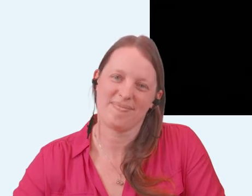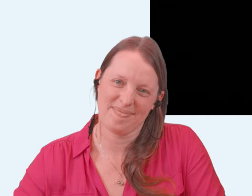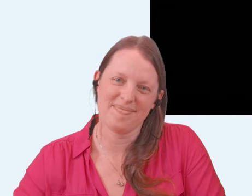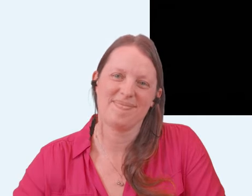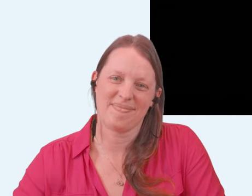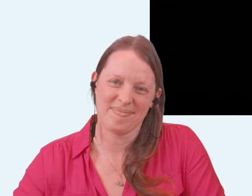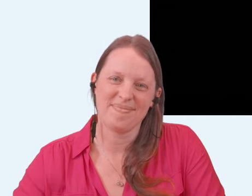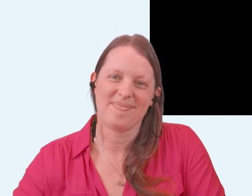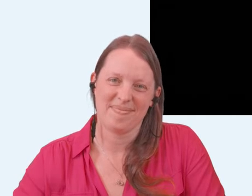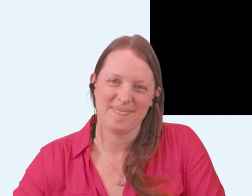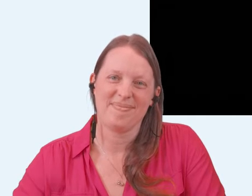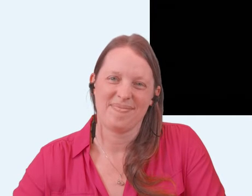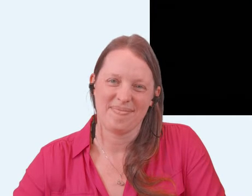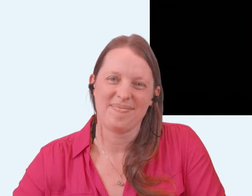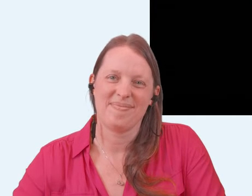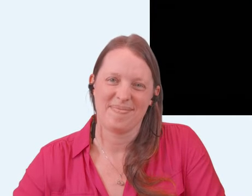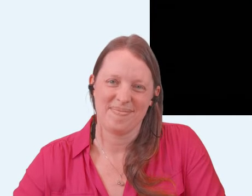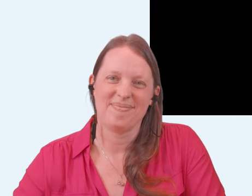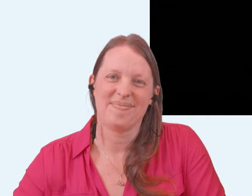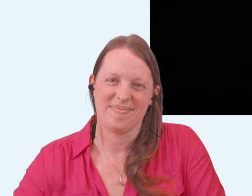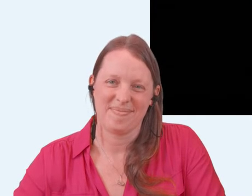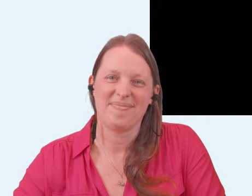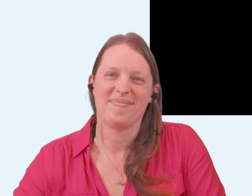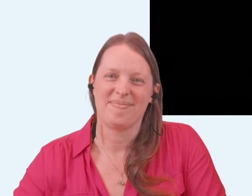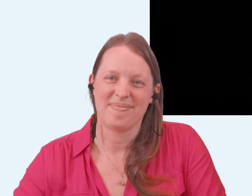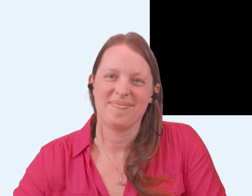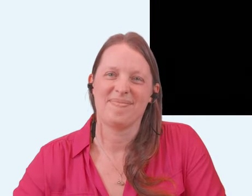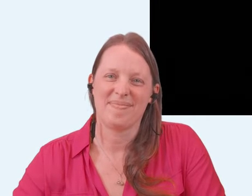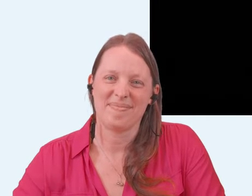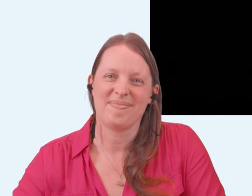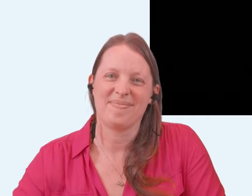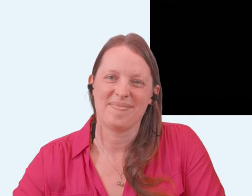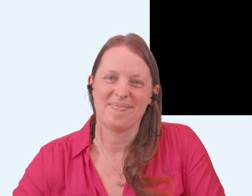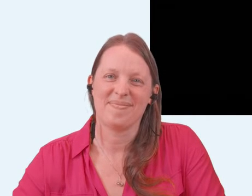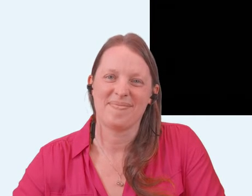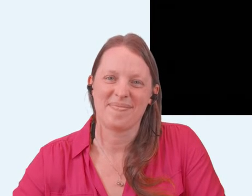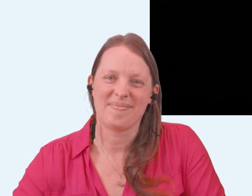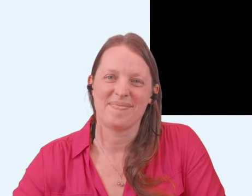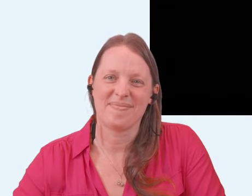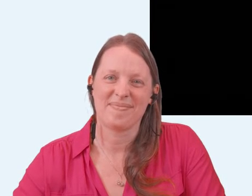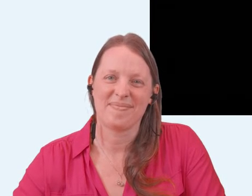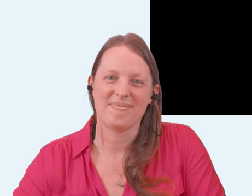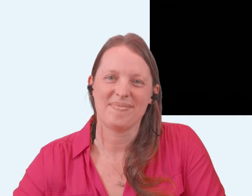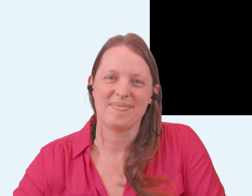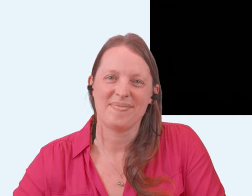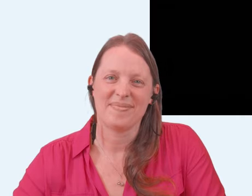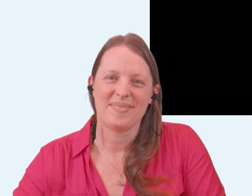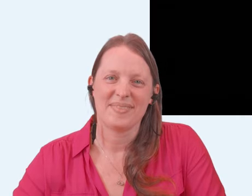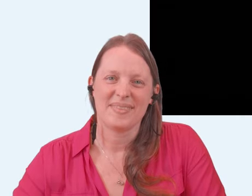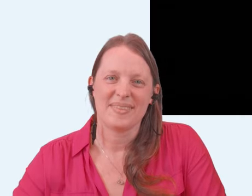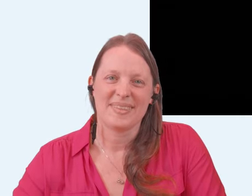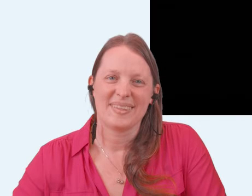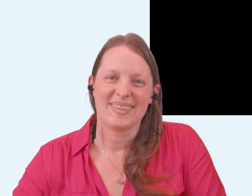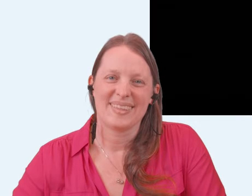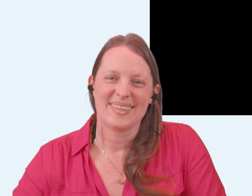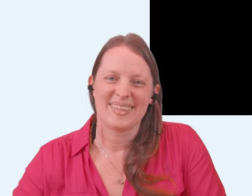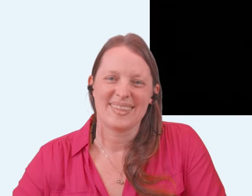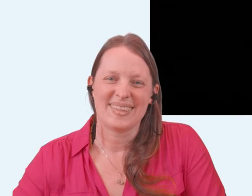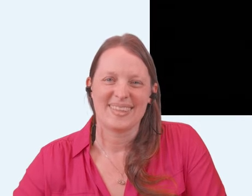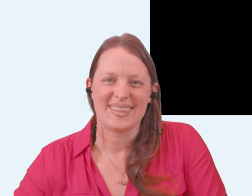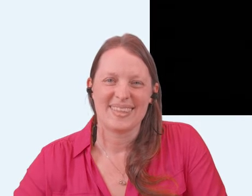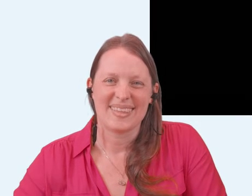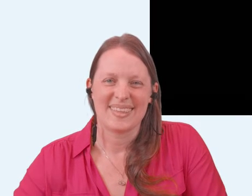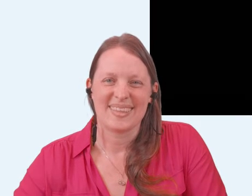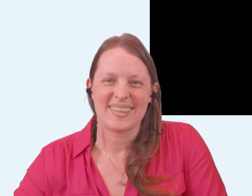Professor Renato Cal. He lives in Pará, is north of Brazil. He is my colleague, my friend, and part